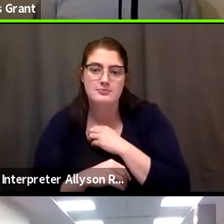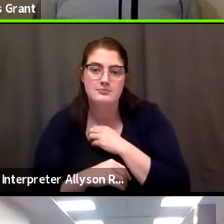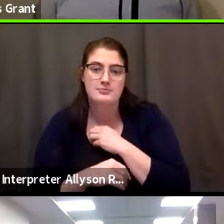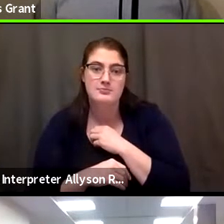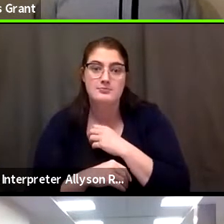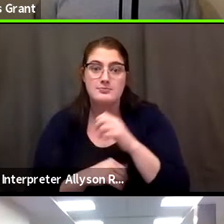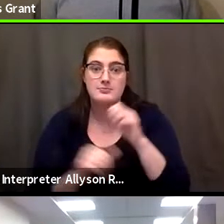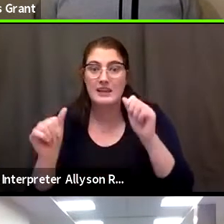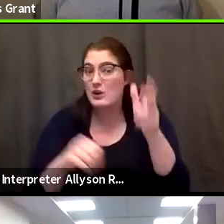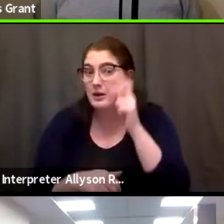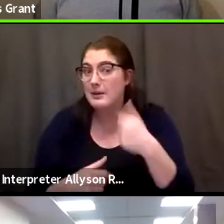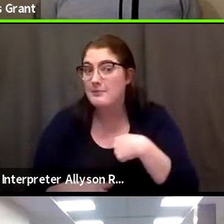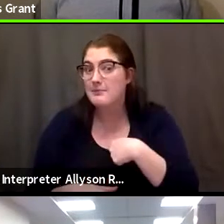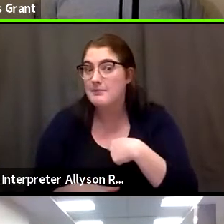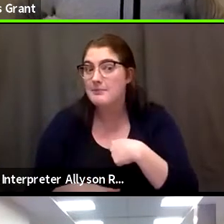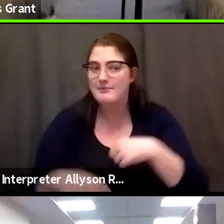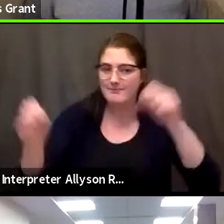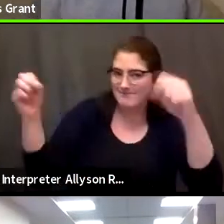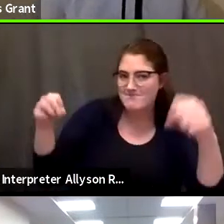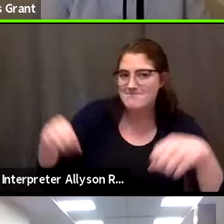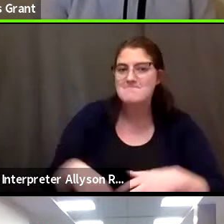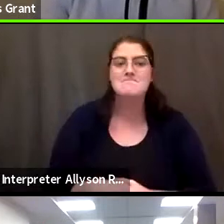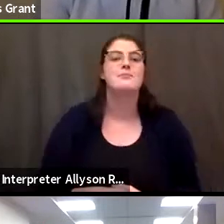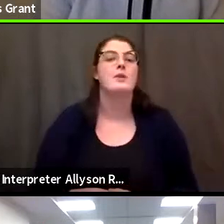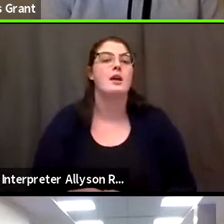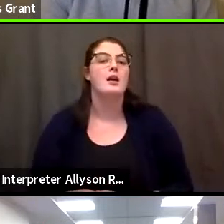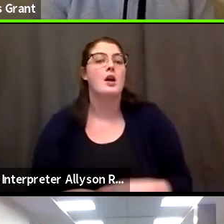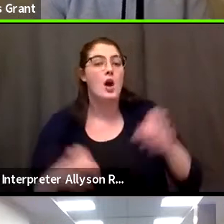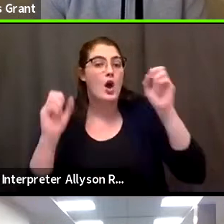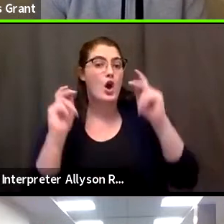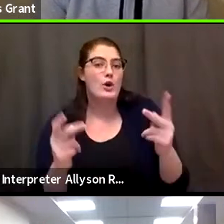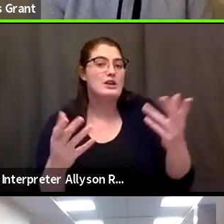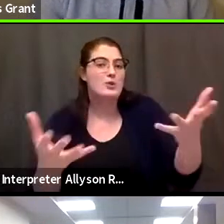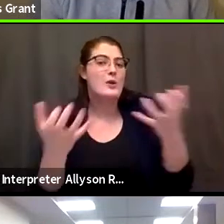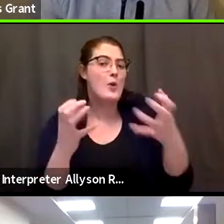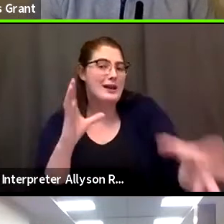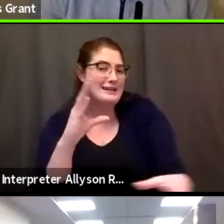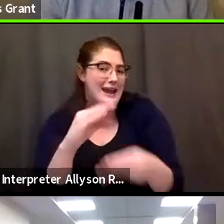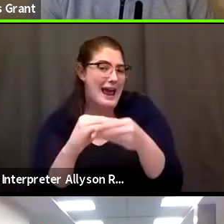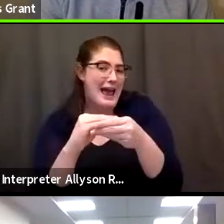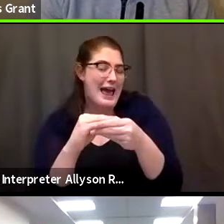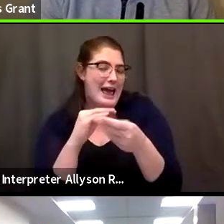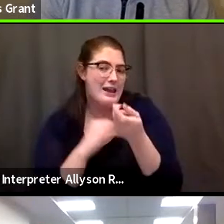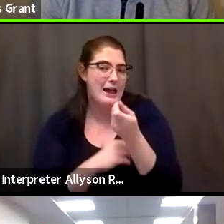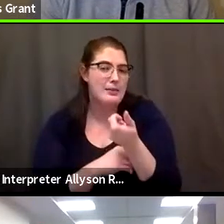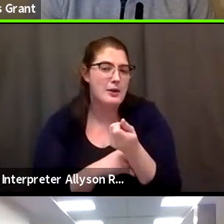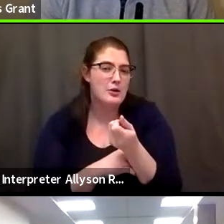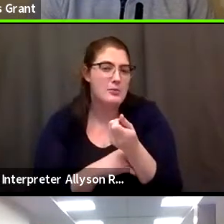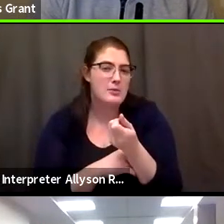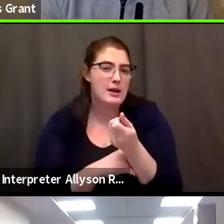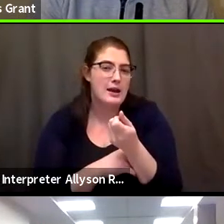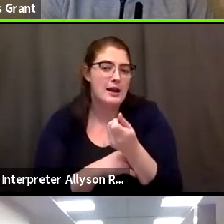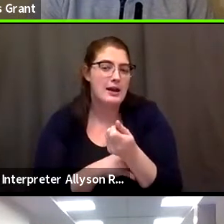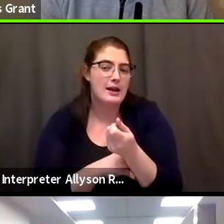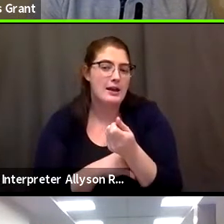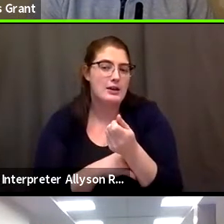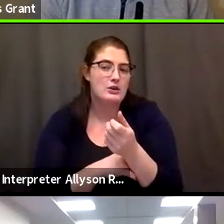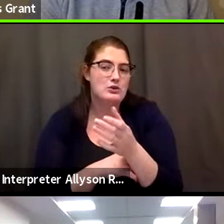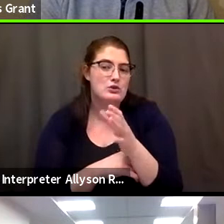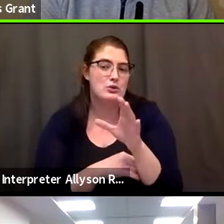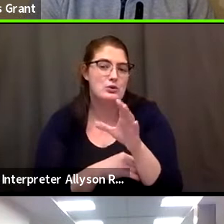Can you guys hear me? Yes. Okay. So I just wanted to add a bit to Nokomis's